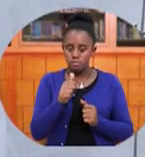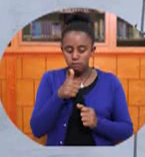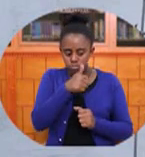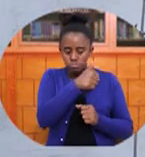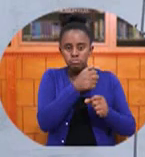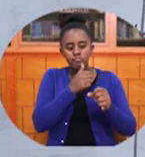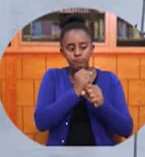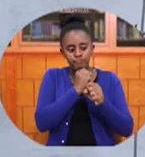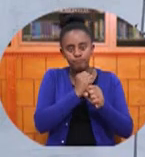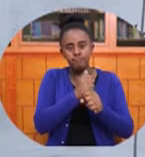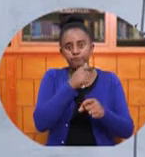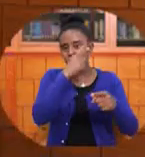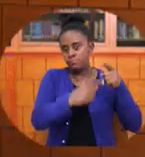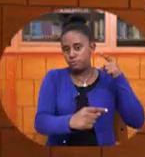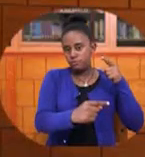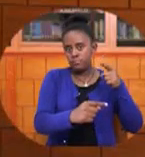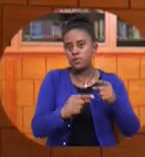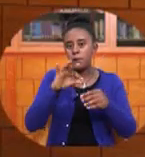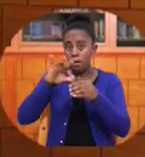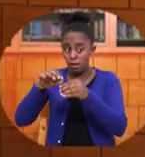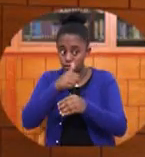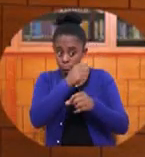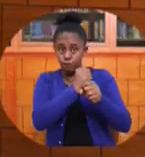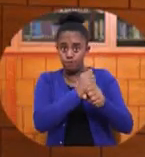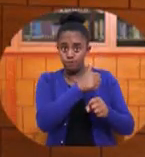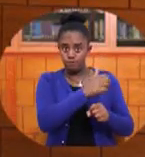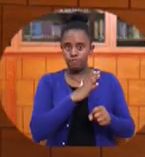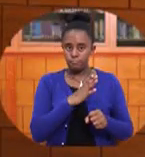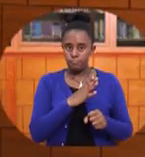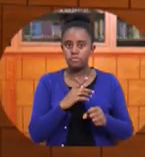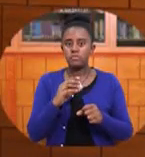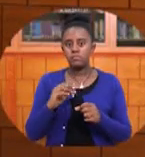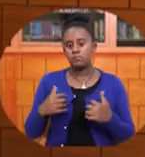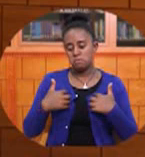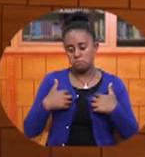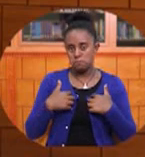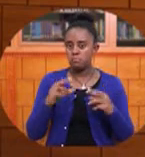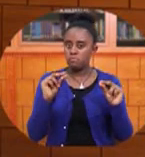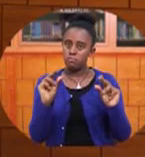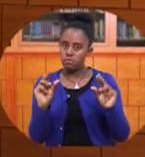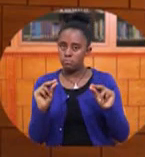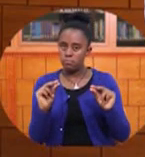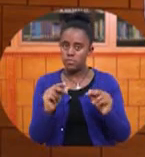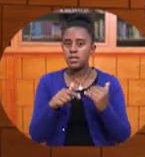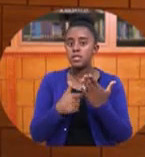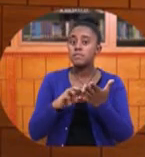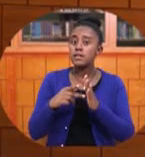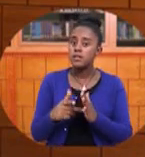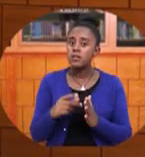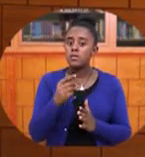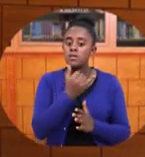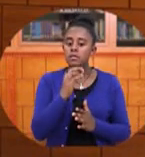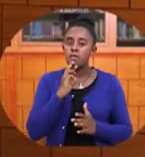its own food. Because of this, plants cannot prepare their own food as like plants.